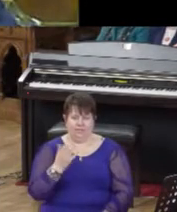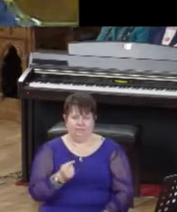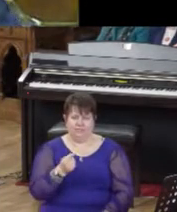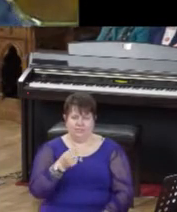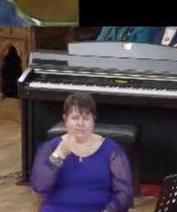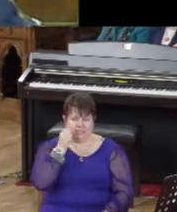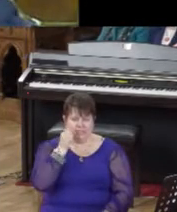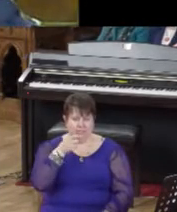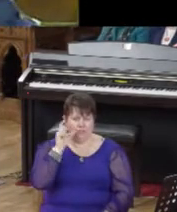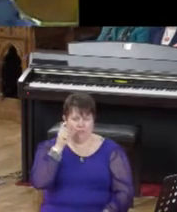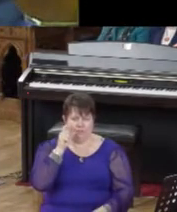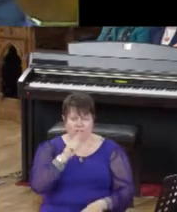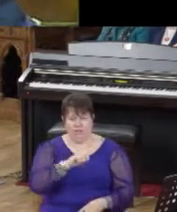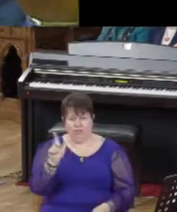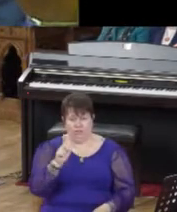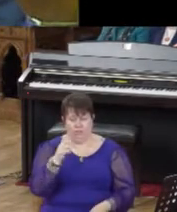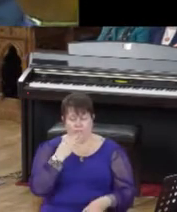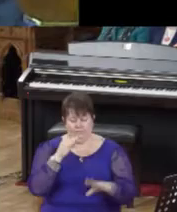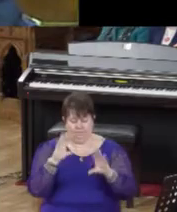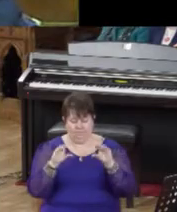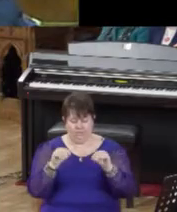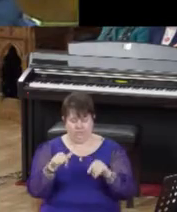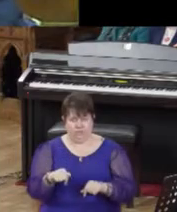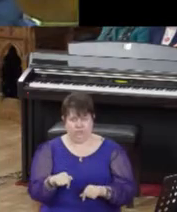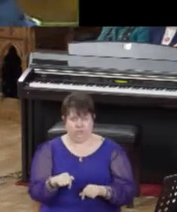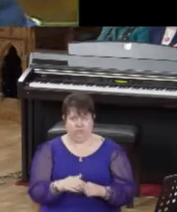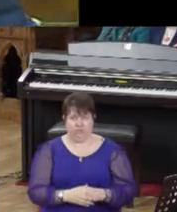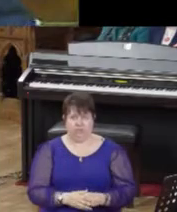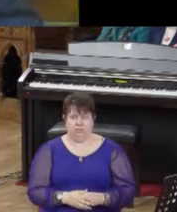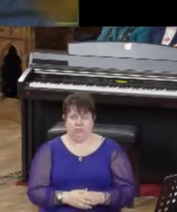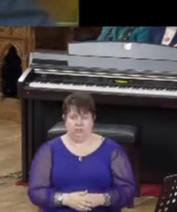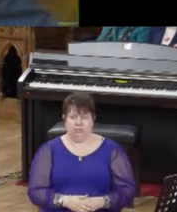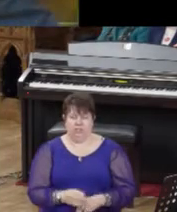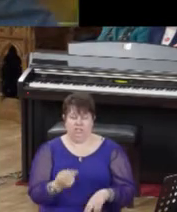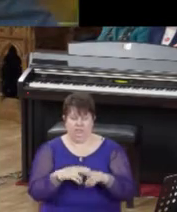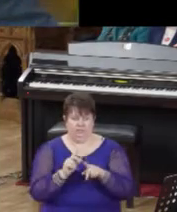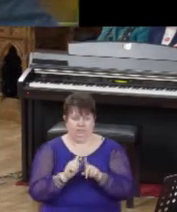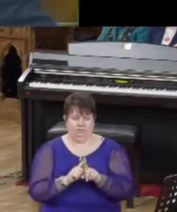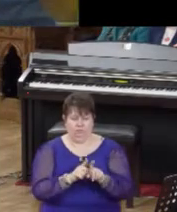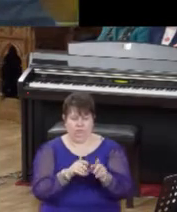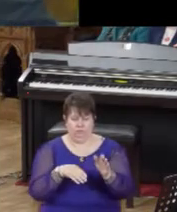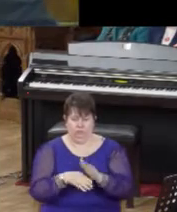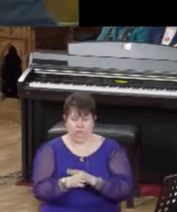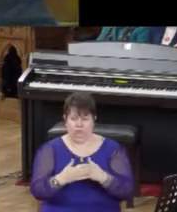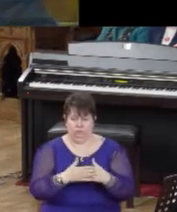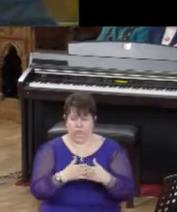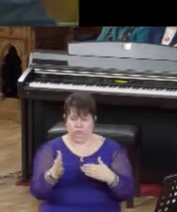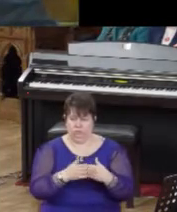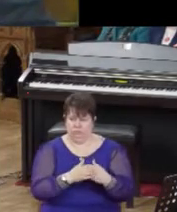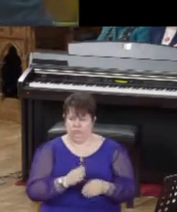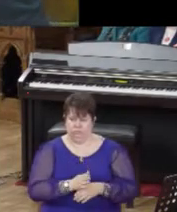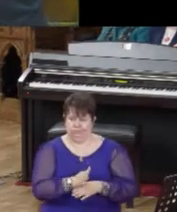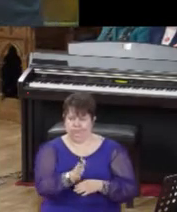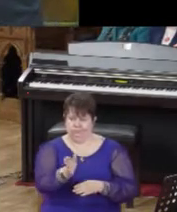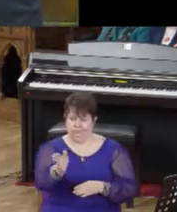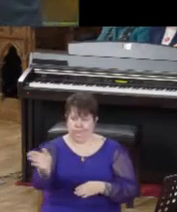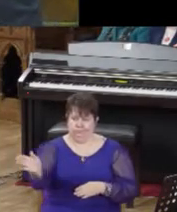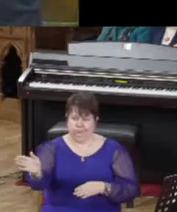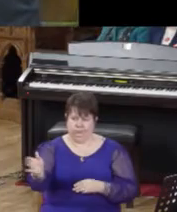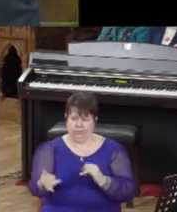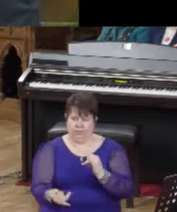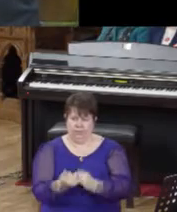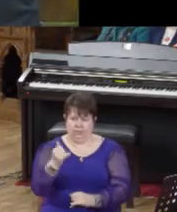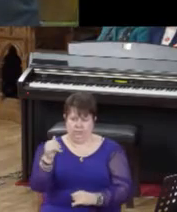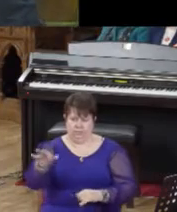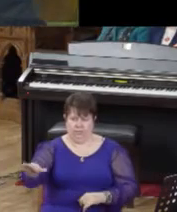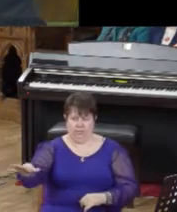coffee after the service this morning. And again, if you follow this door and corridor through to its